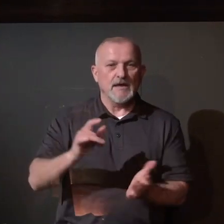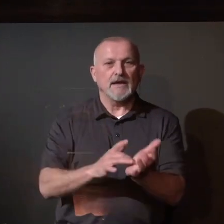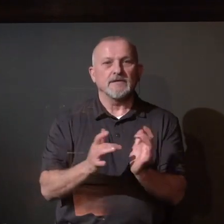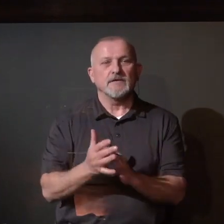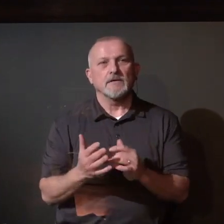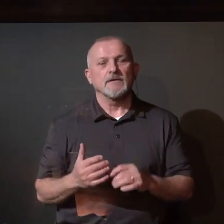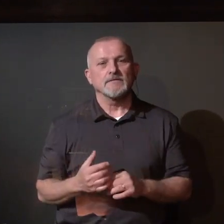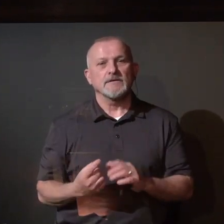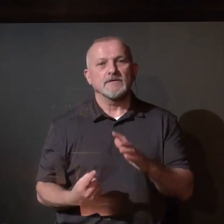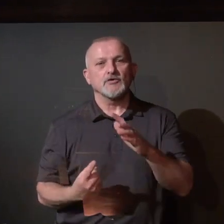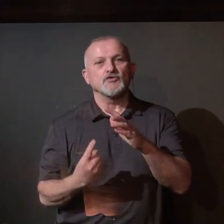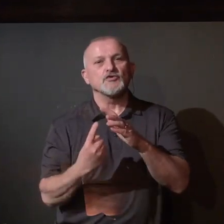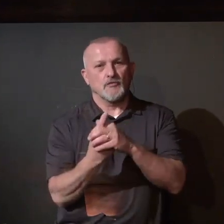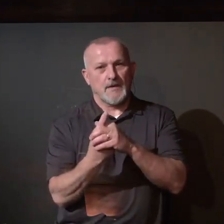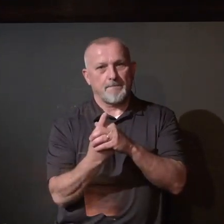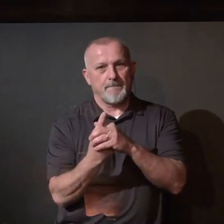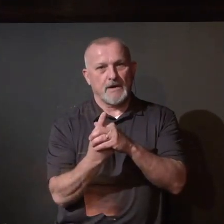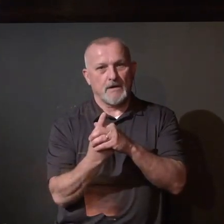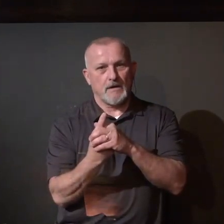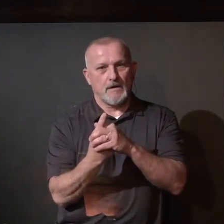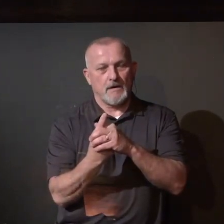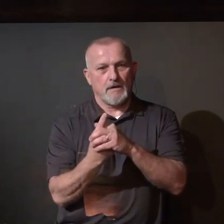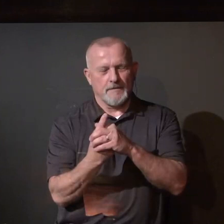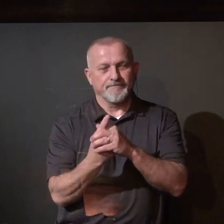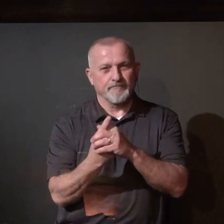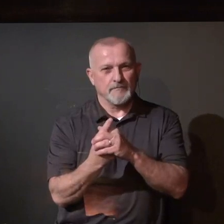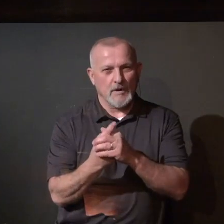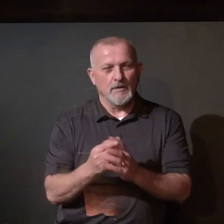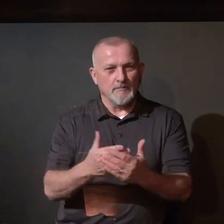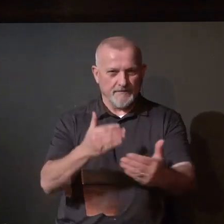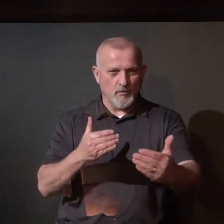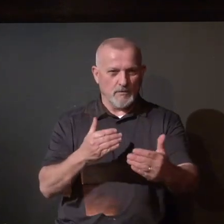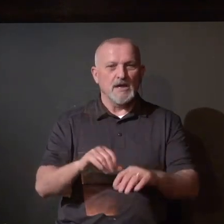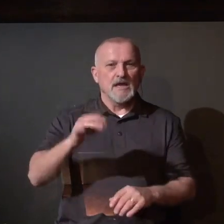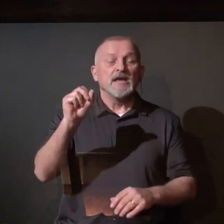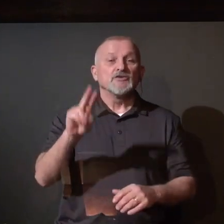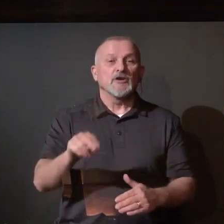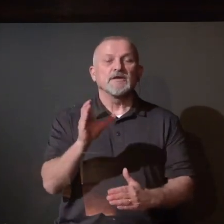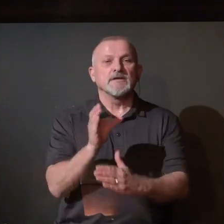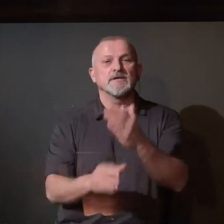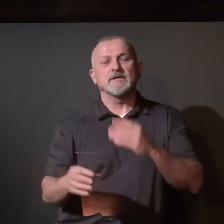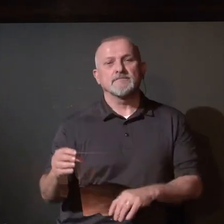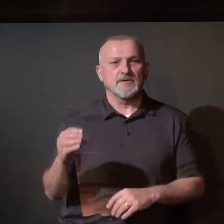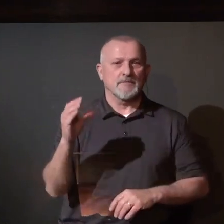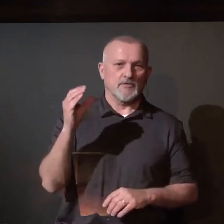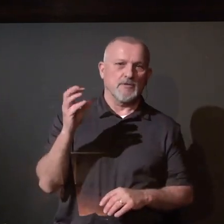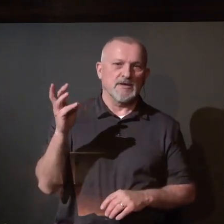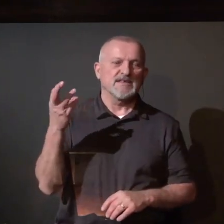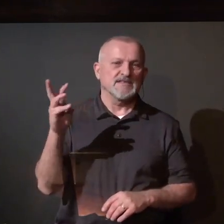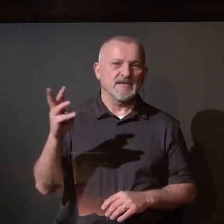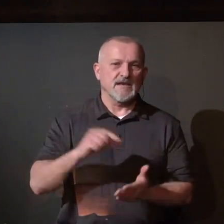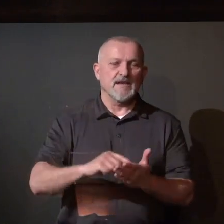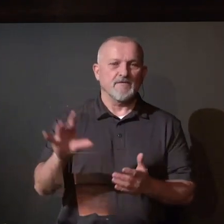He's got to tell them something that's really important. You see, back earlier in John chapter 16, verse 7, you can write that down in your